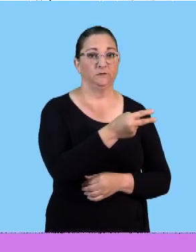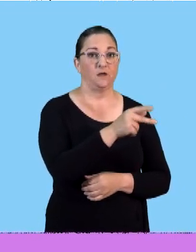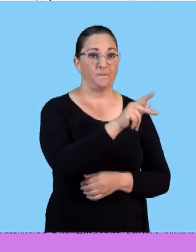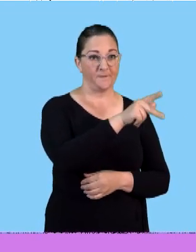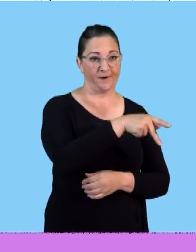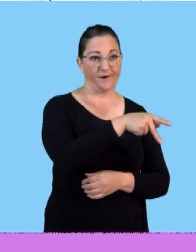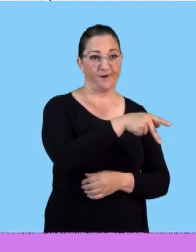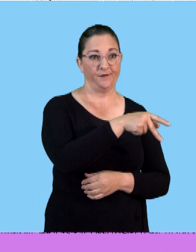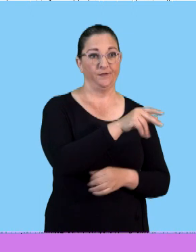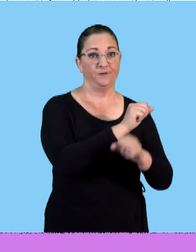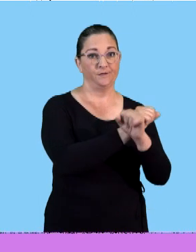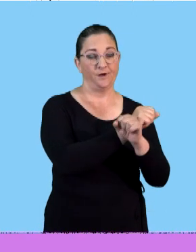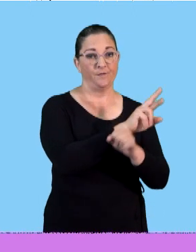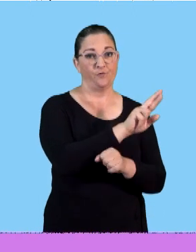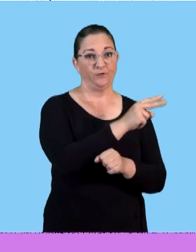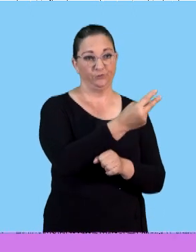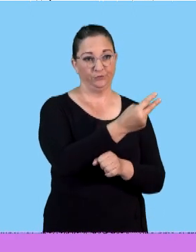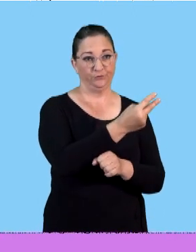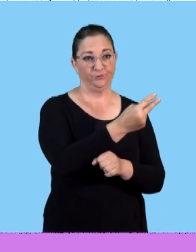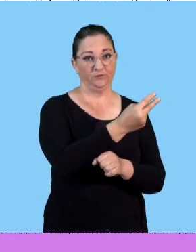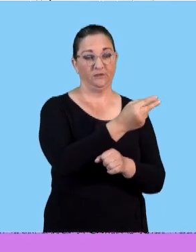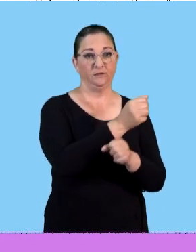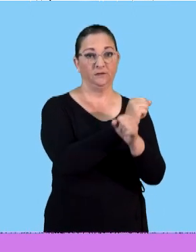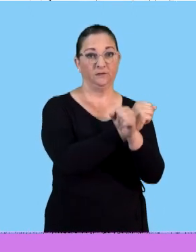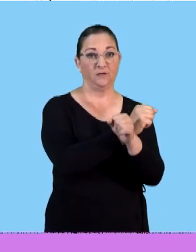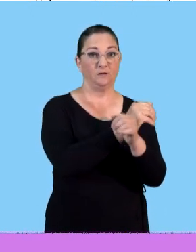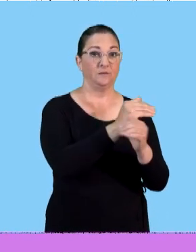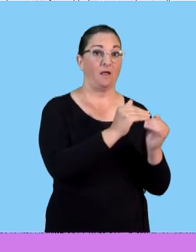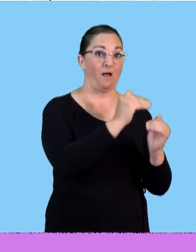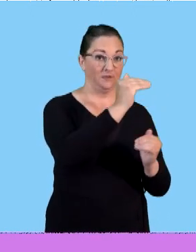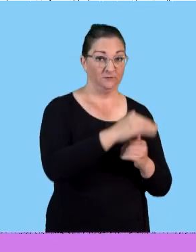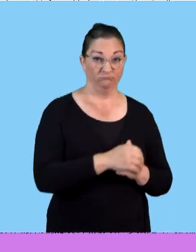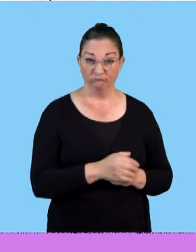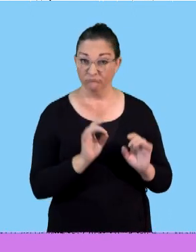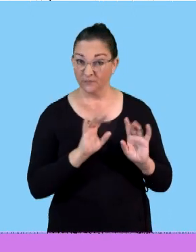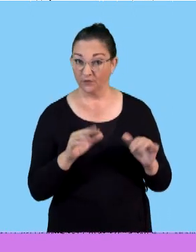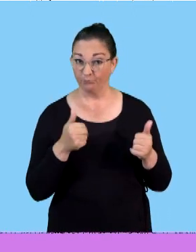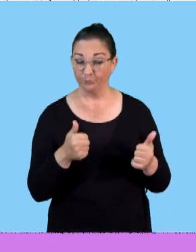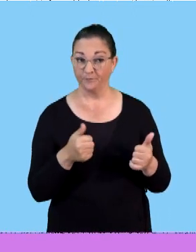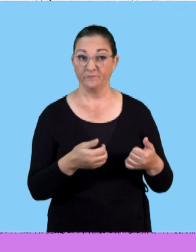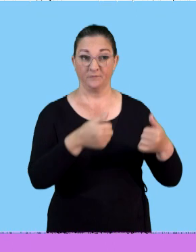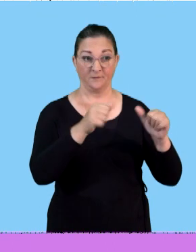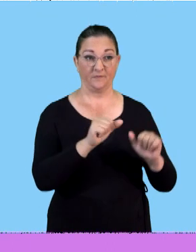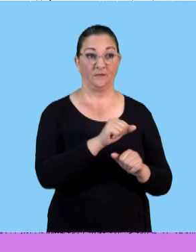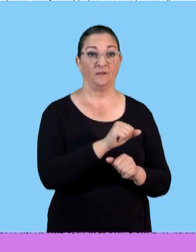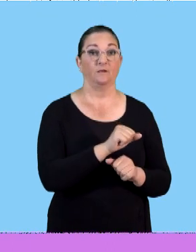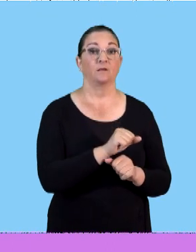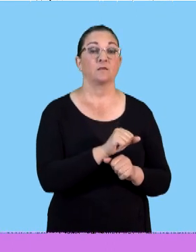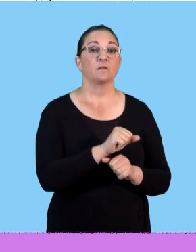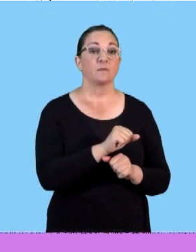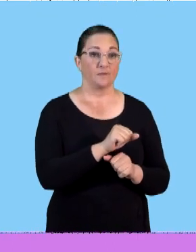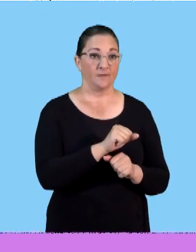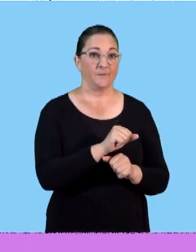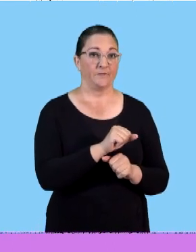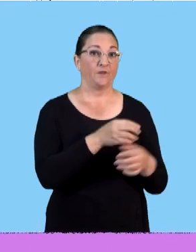equals pi times radius squared times height. Are we clear on that? So pi